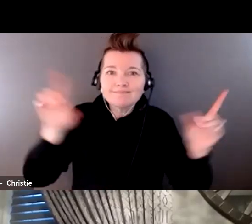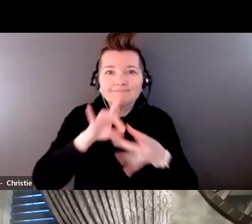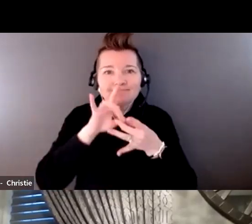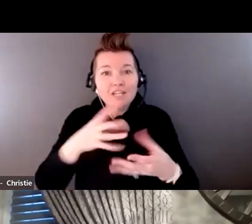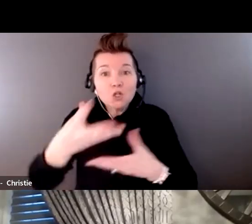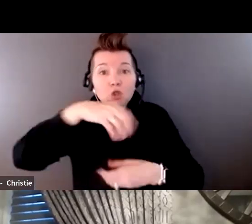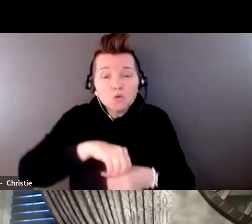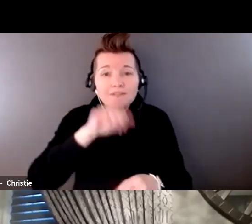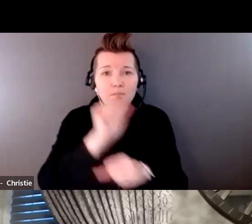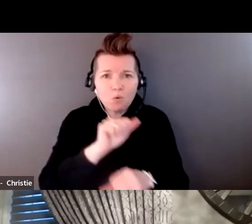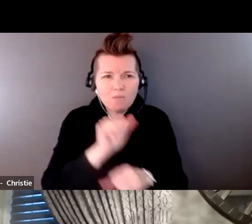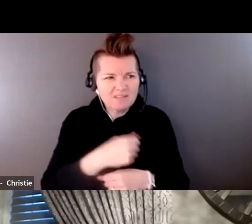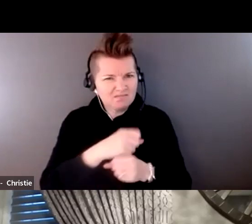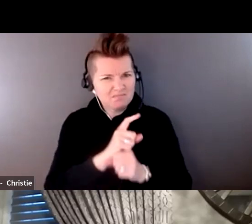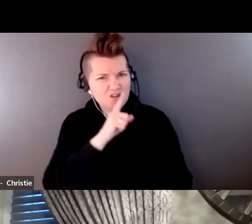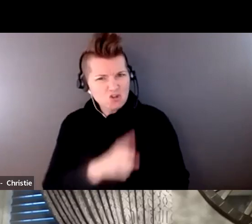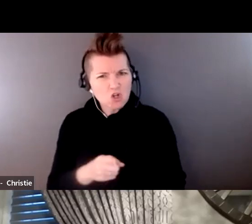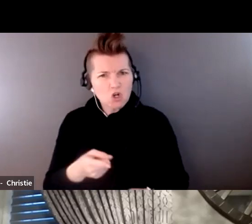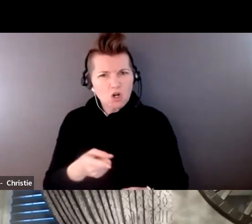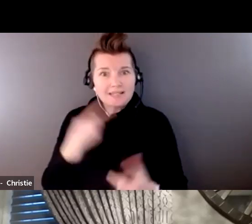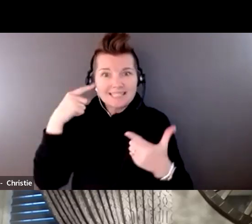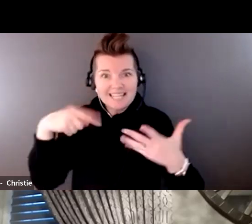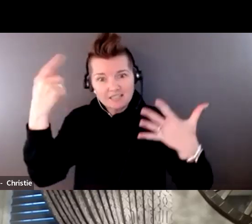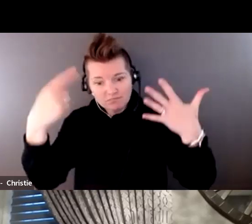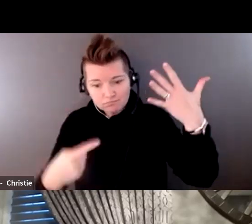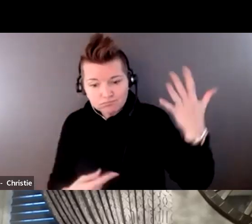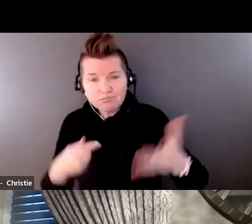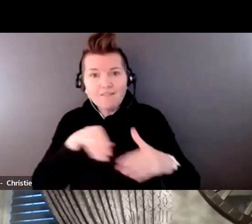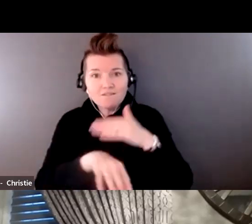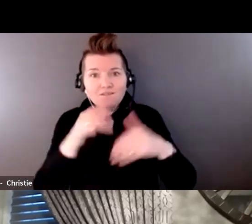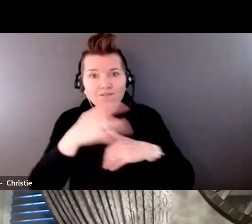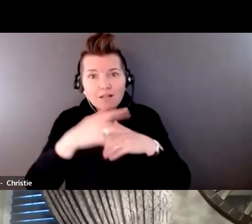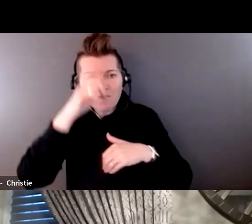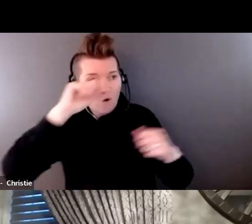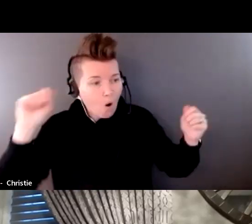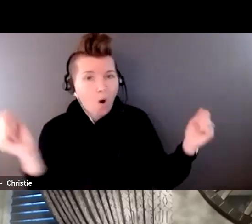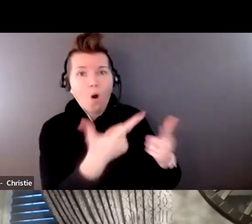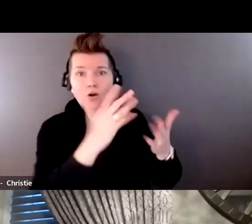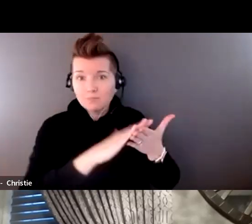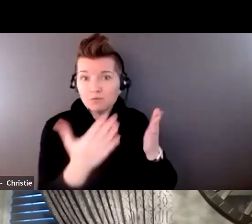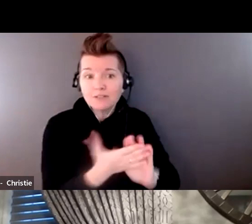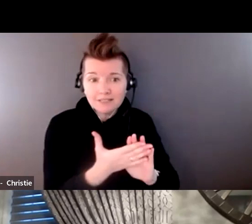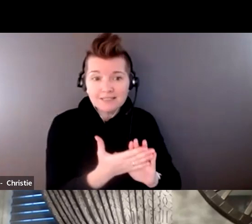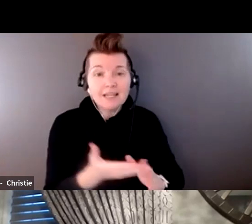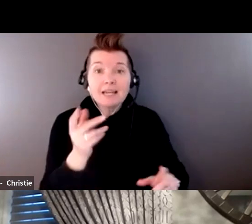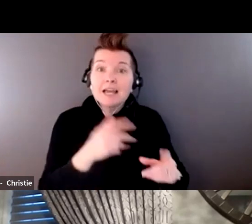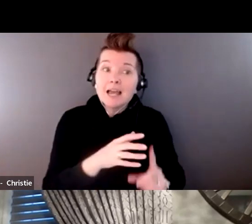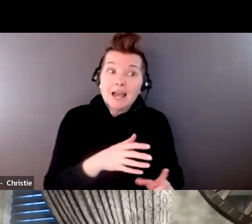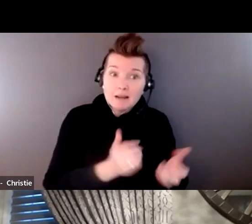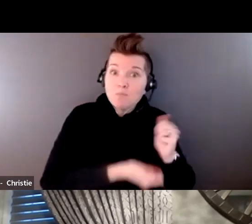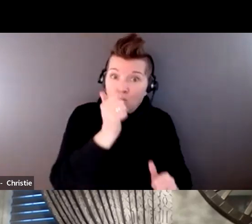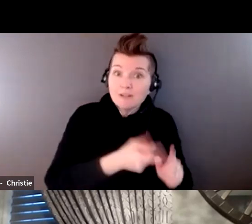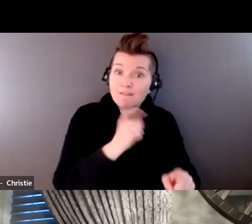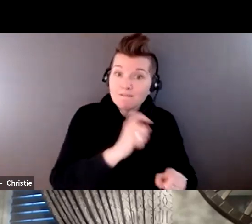are accessible to all communities. We know that job seekers and employees with disabilities who are from racial or ethnic communities have